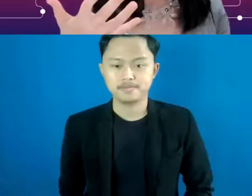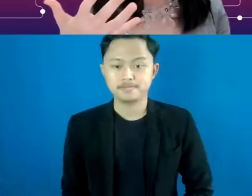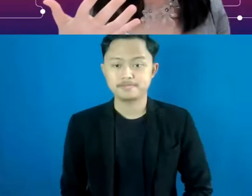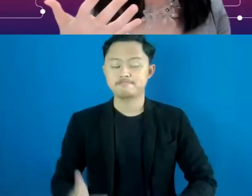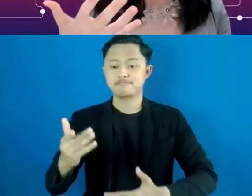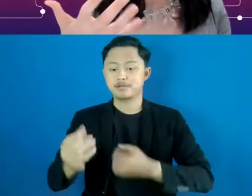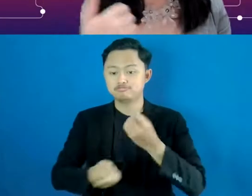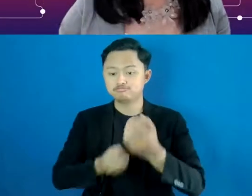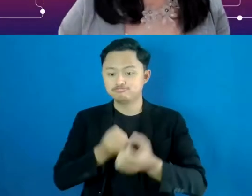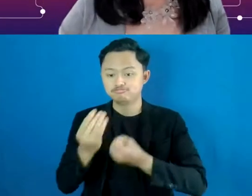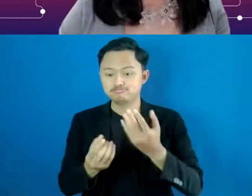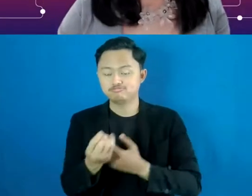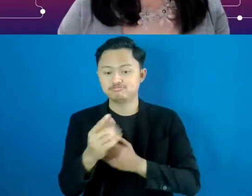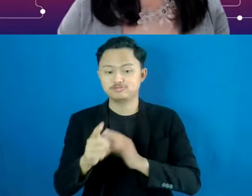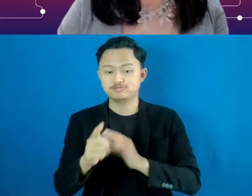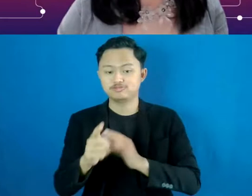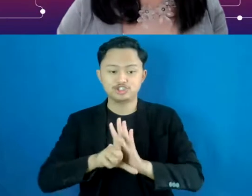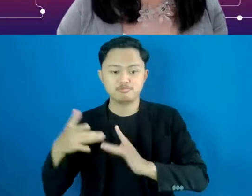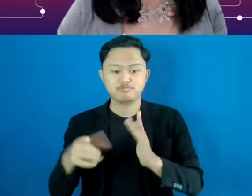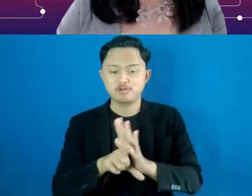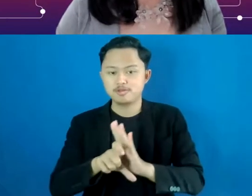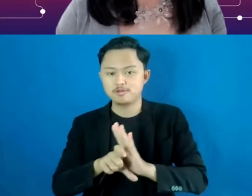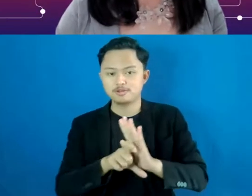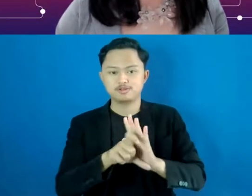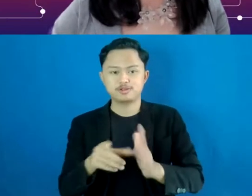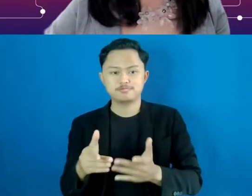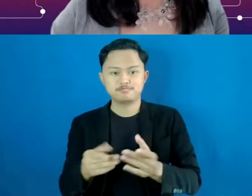many Latin American countries that we can learn from?